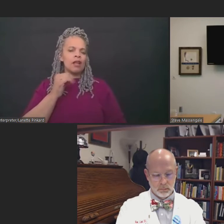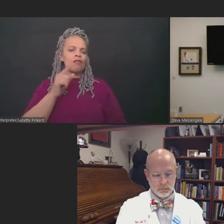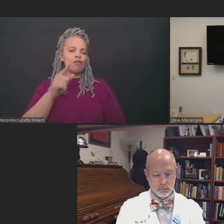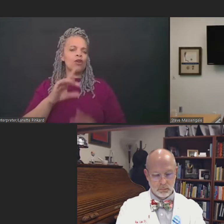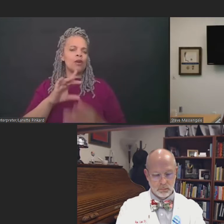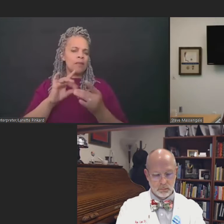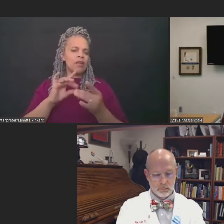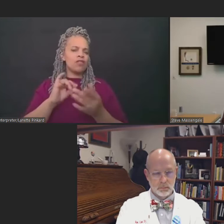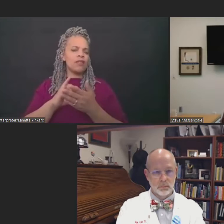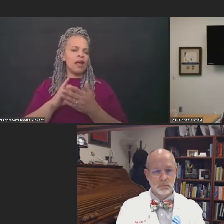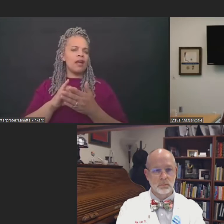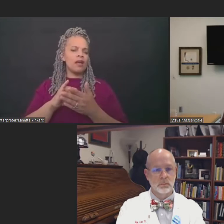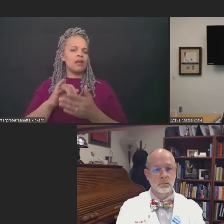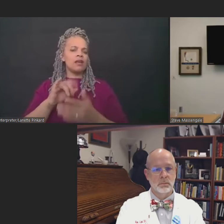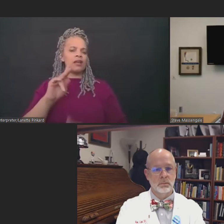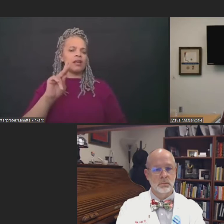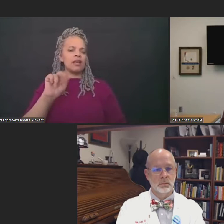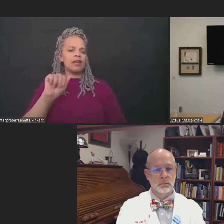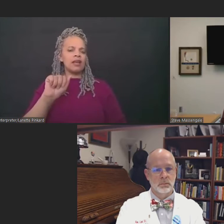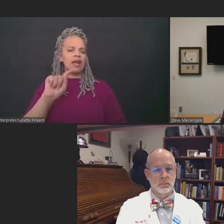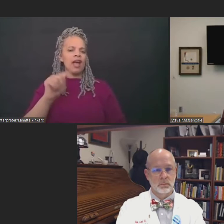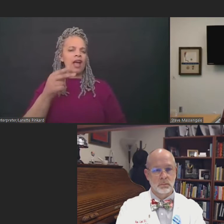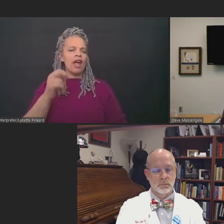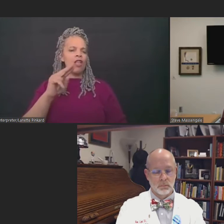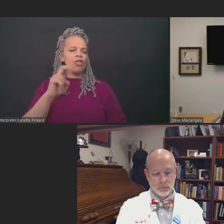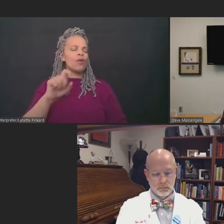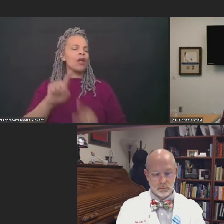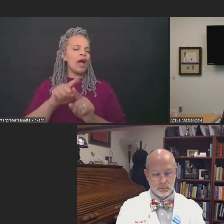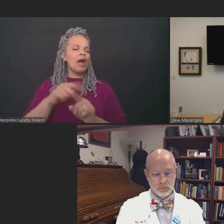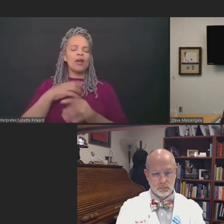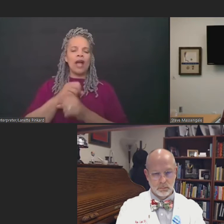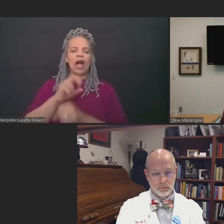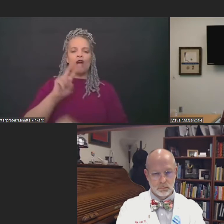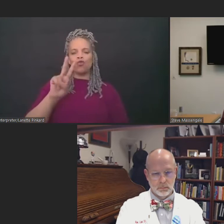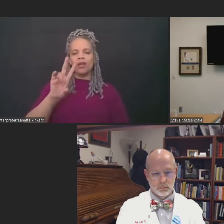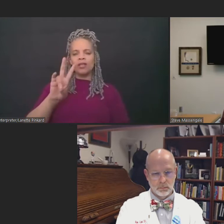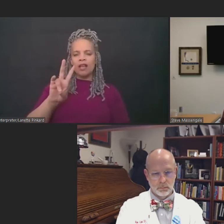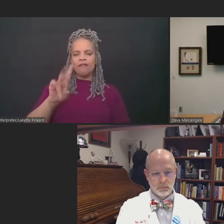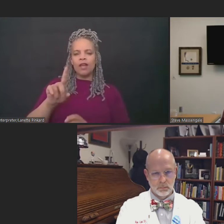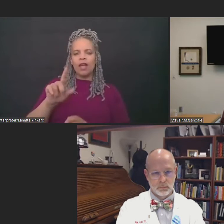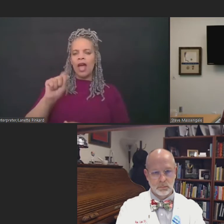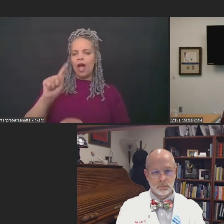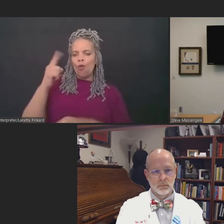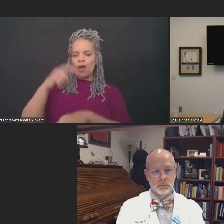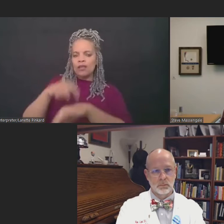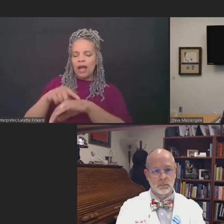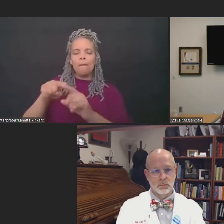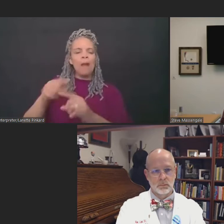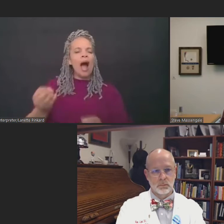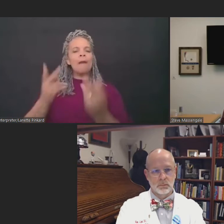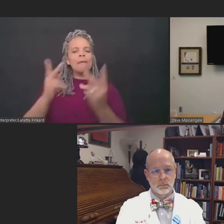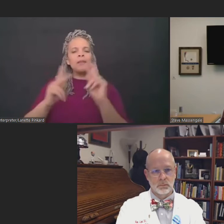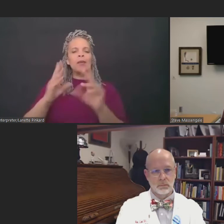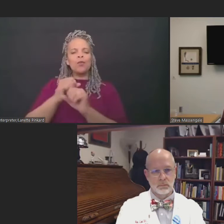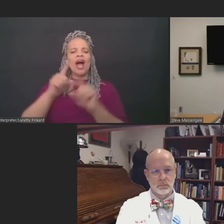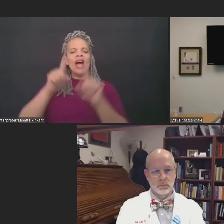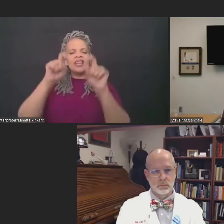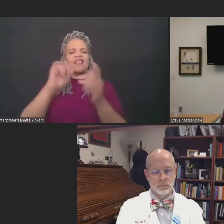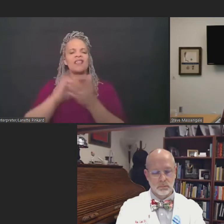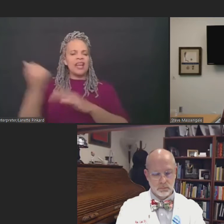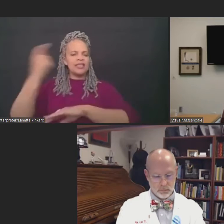to us, Catherine. Like we got 27 at one time, but how many people got tested that day?